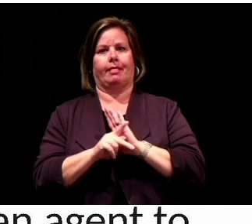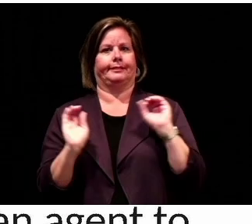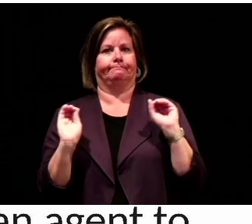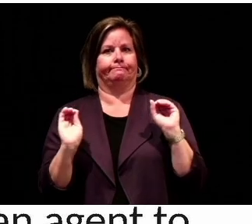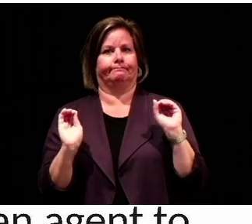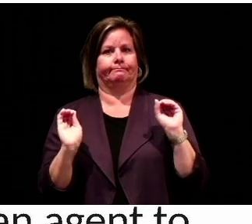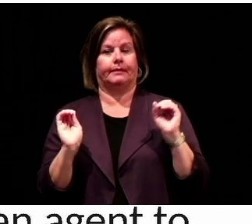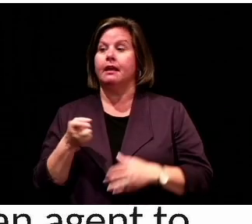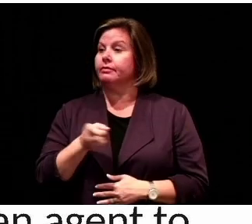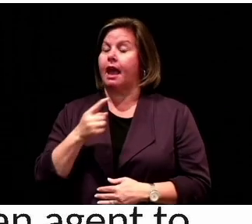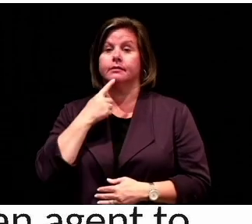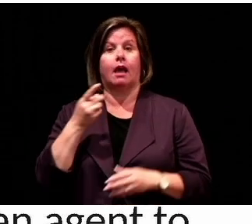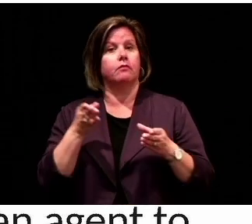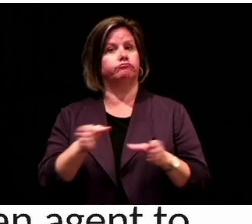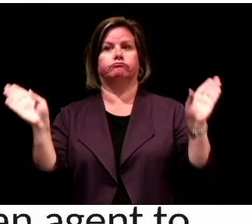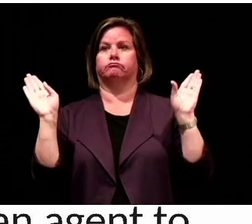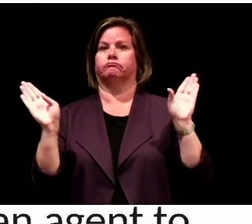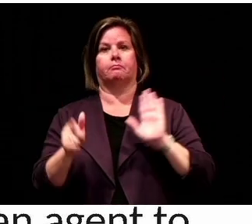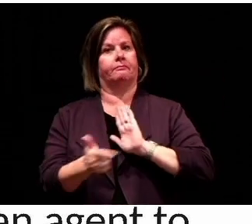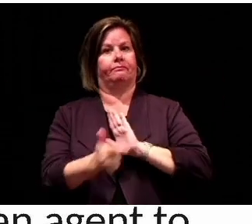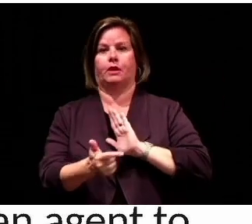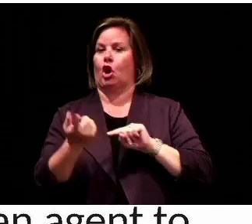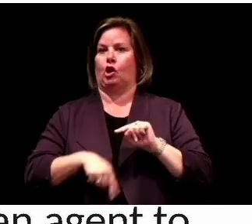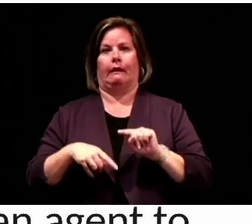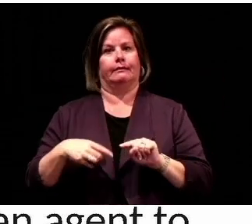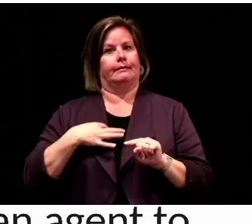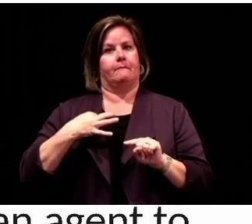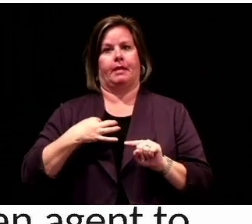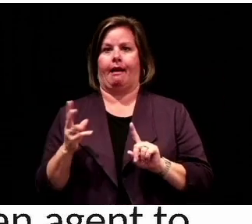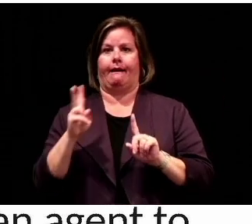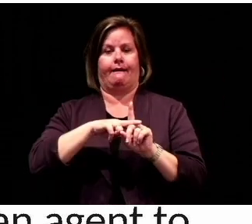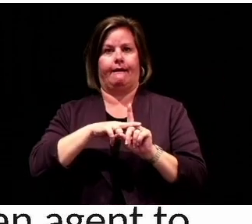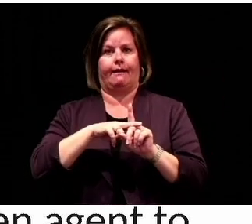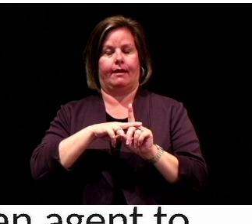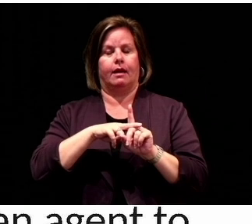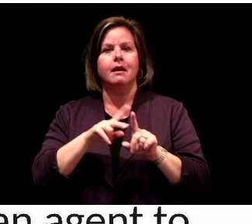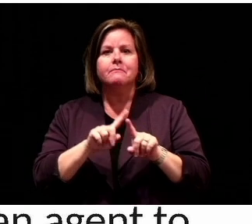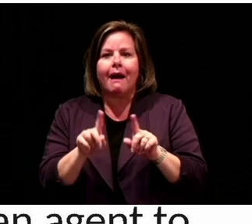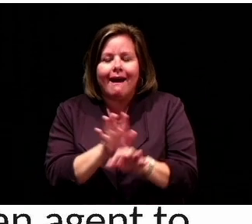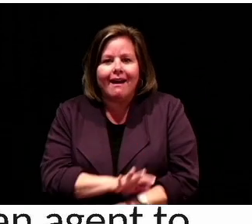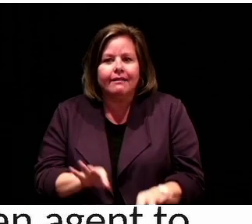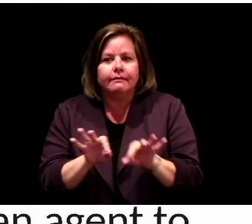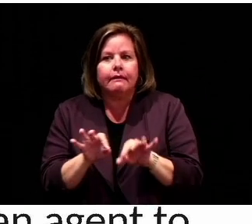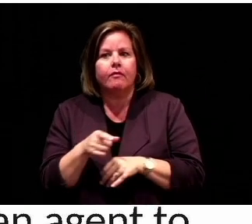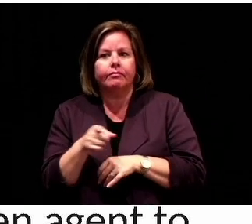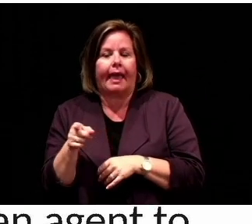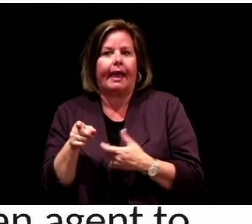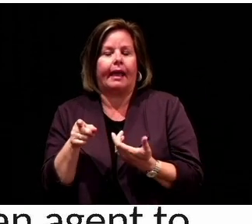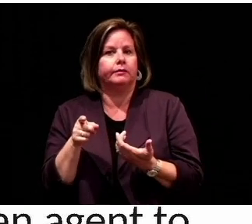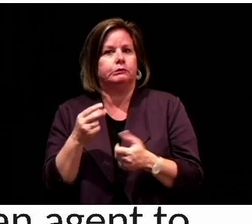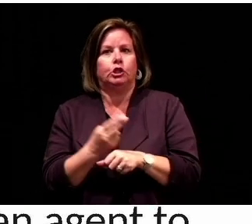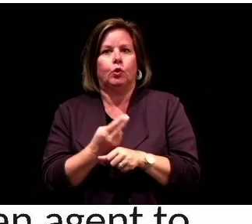eviction. And she asked whether she could apply because the eviction occurred approximately 4 years earlier. The